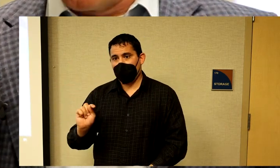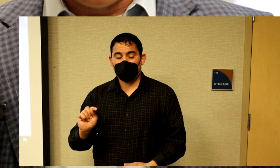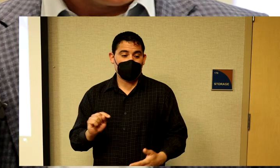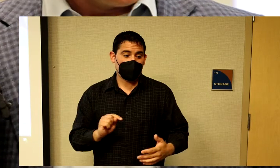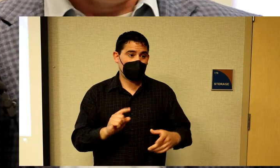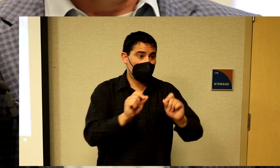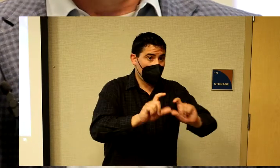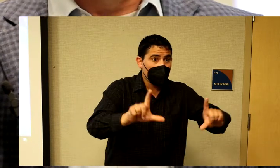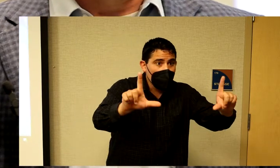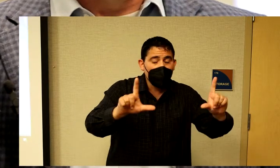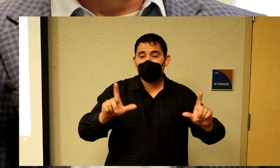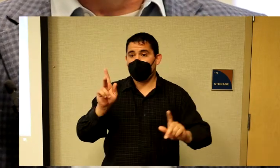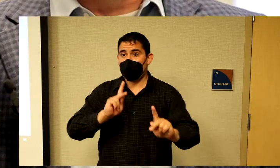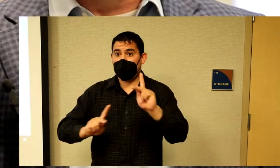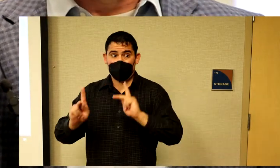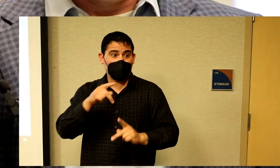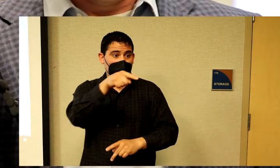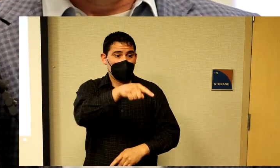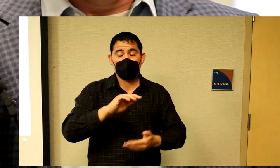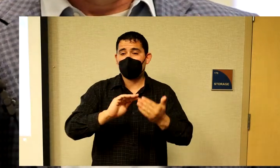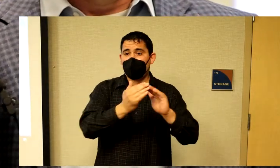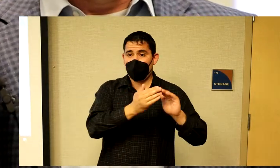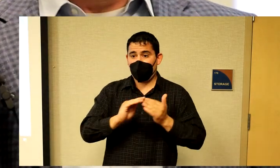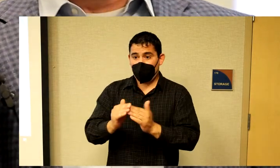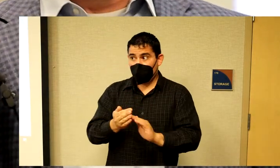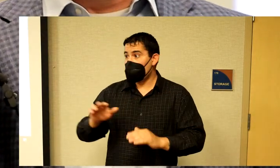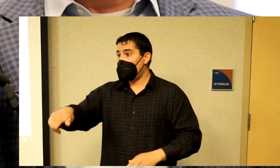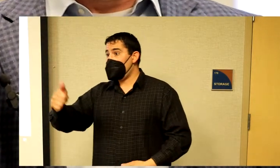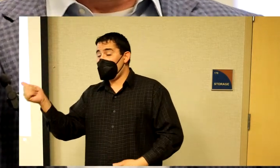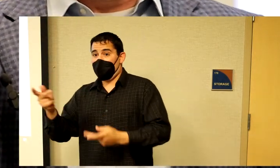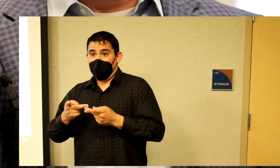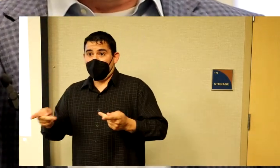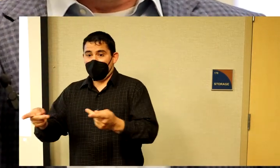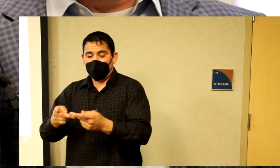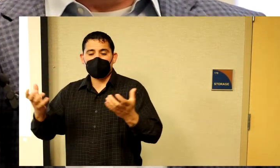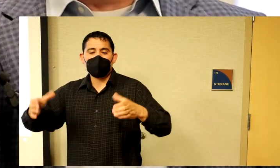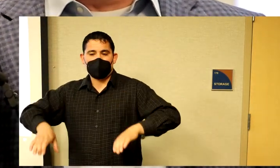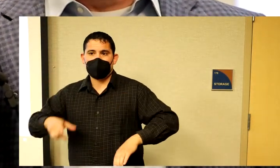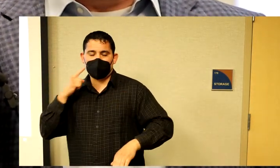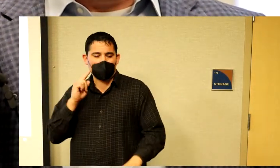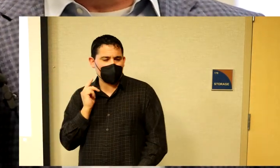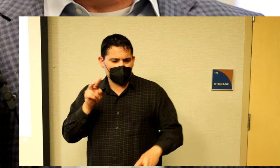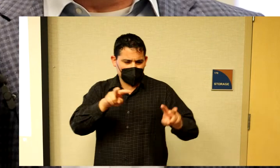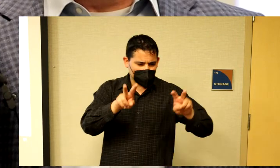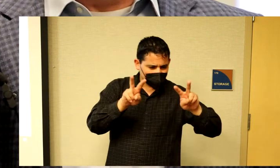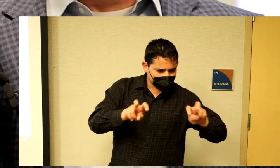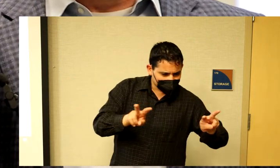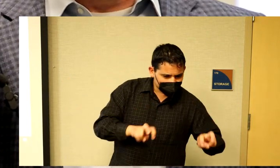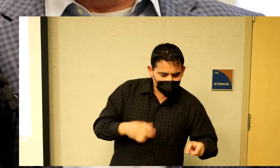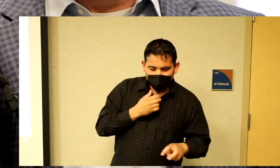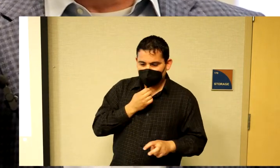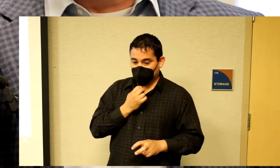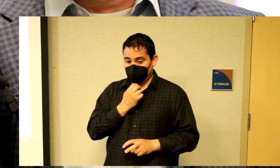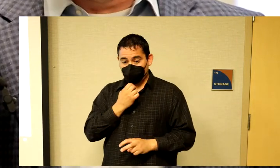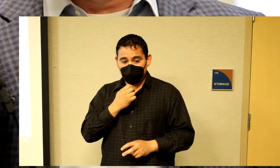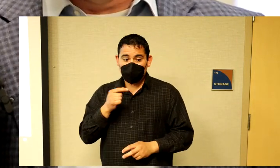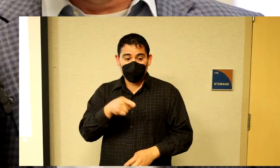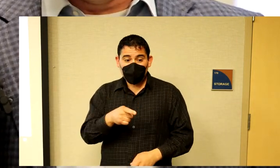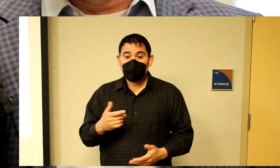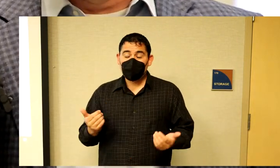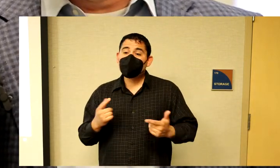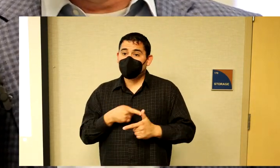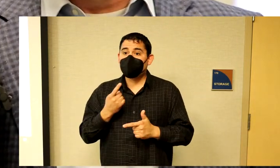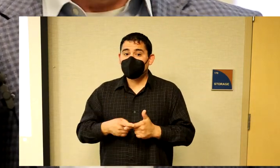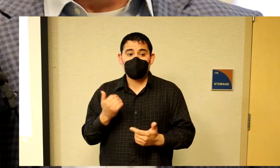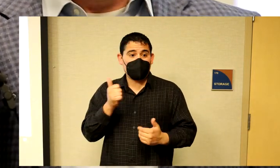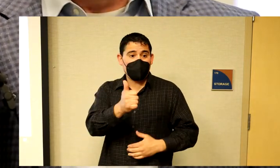give members of the community here and other places a chance to look at them. And then if people say, well, we don't like any of your maps and we'd like to submit one, that would give them time to do